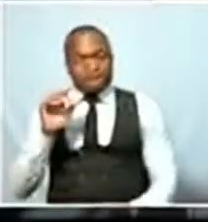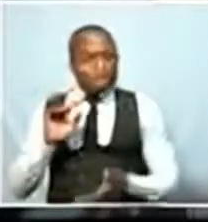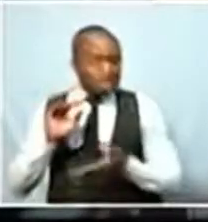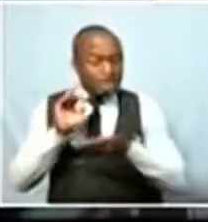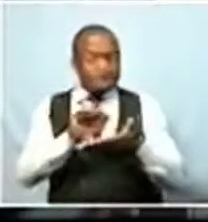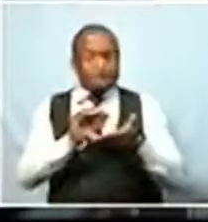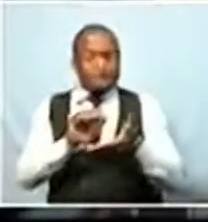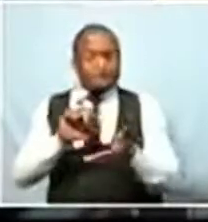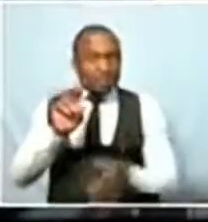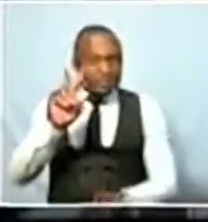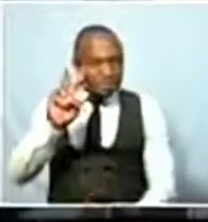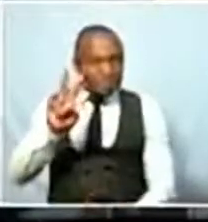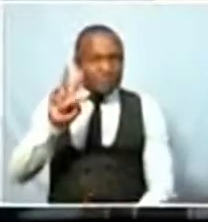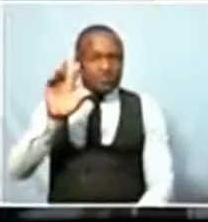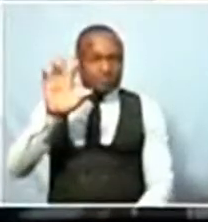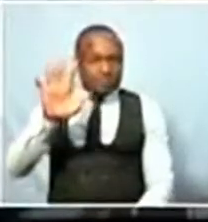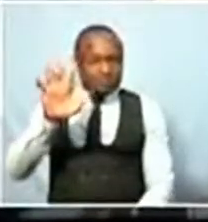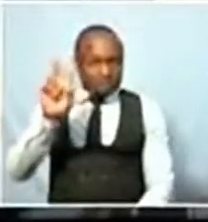million